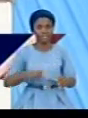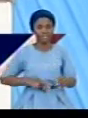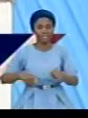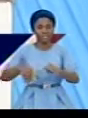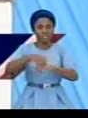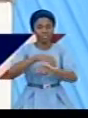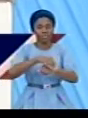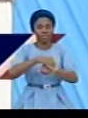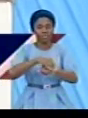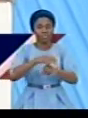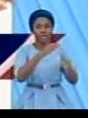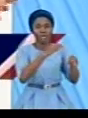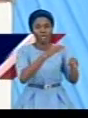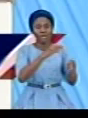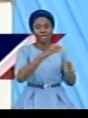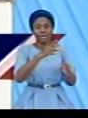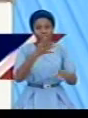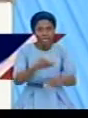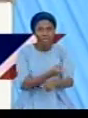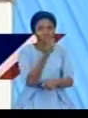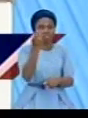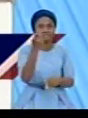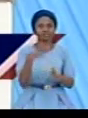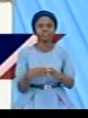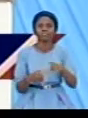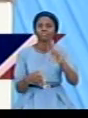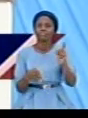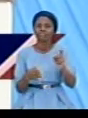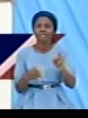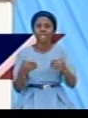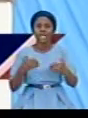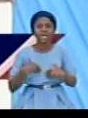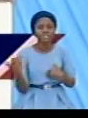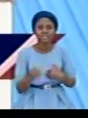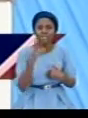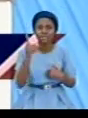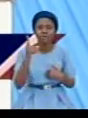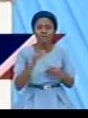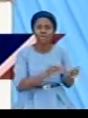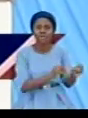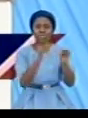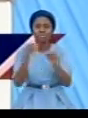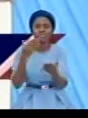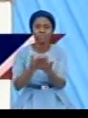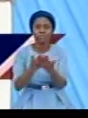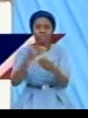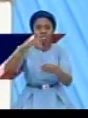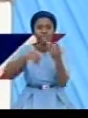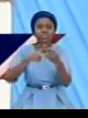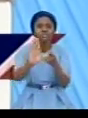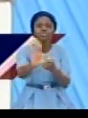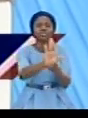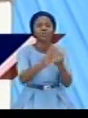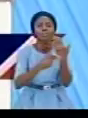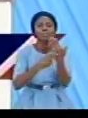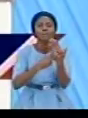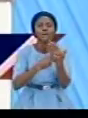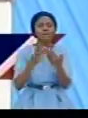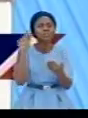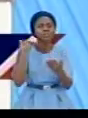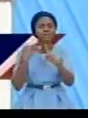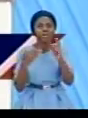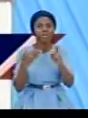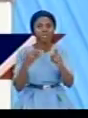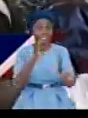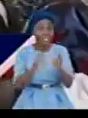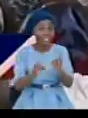ever transferred money into your bank account before? If they have not, they will do it